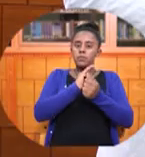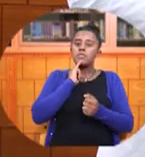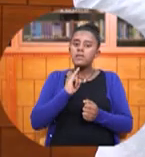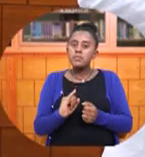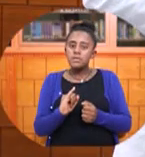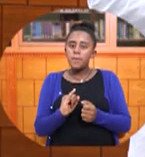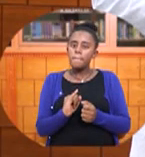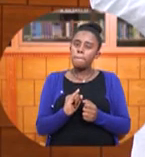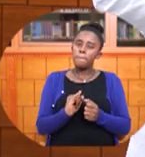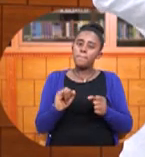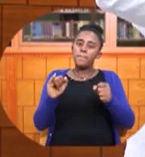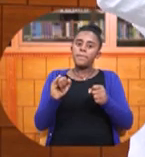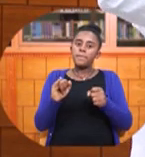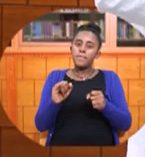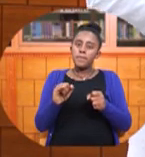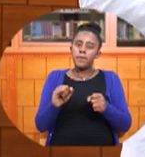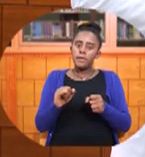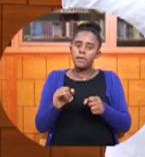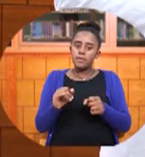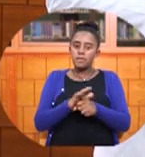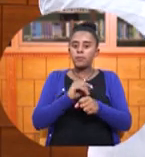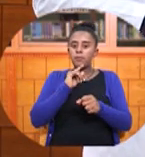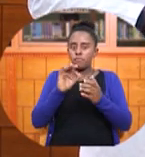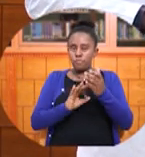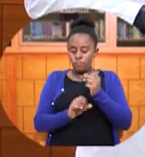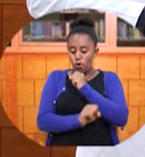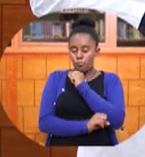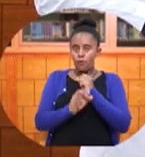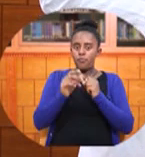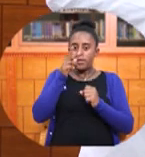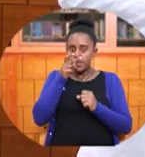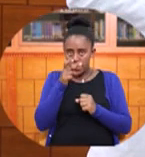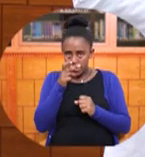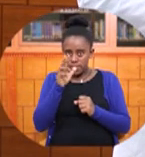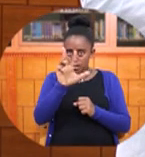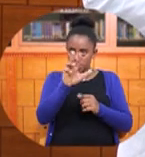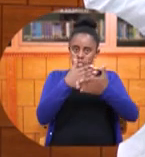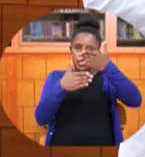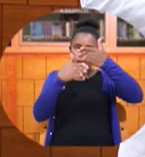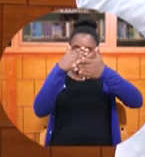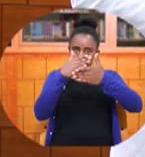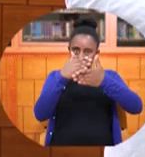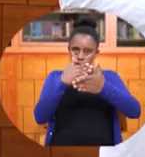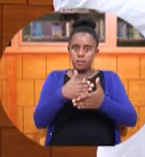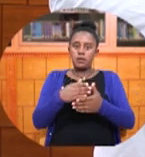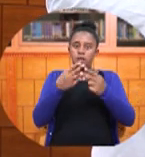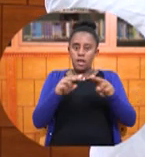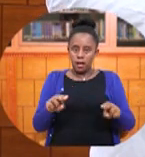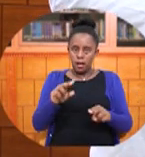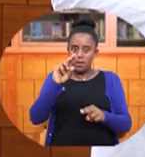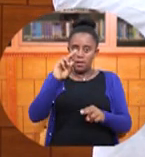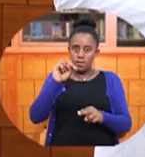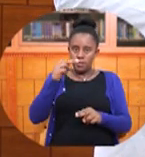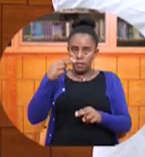is a complete change of form of insect involving only 3 stages: egg, nymph,